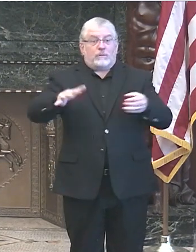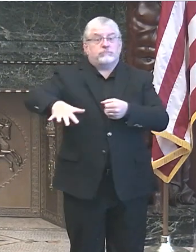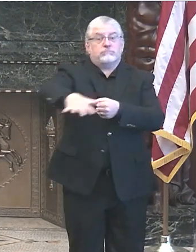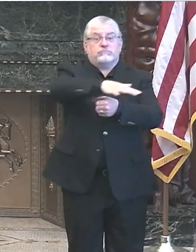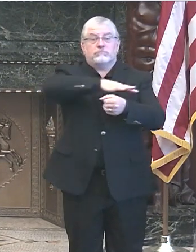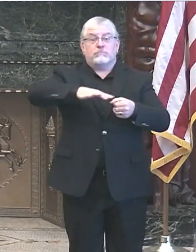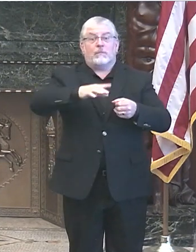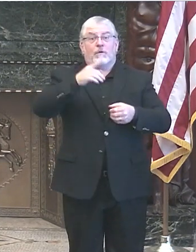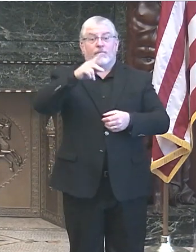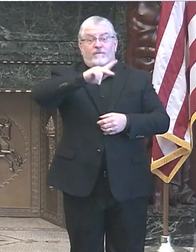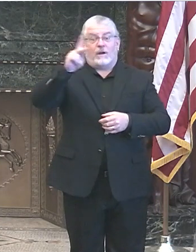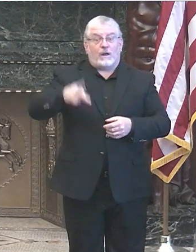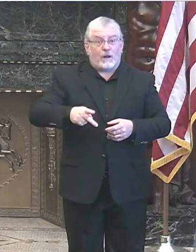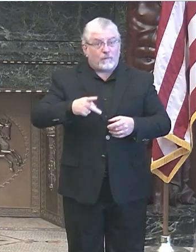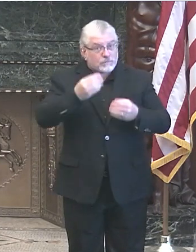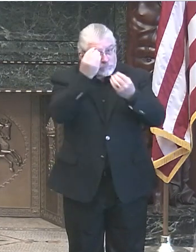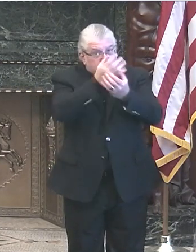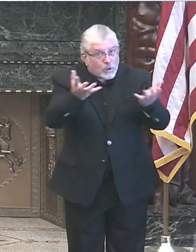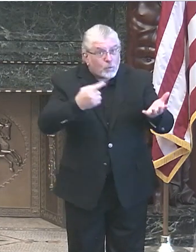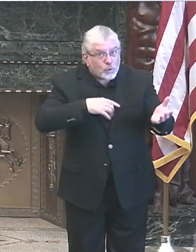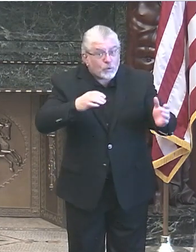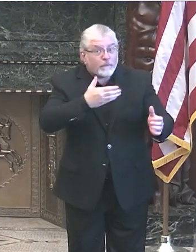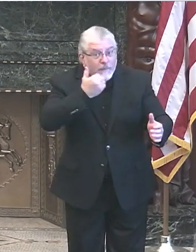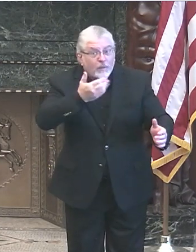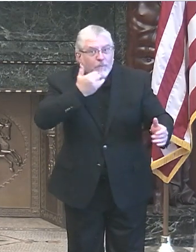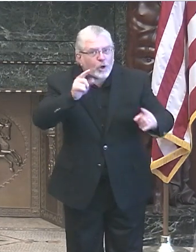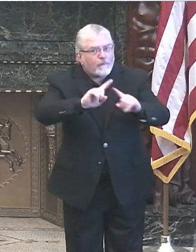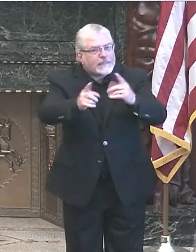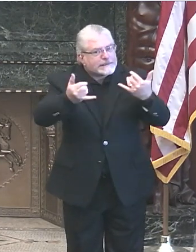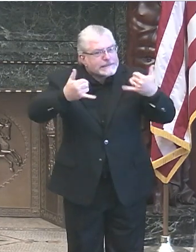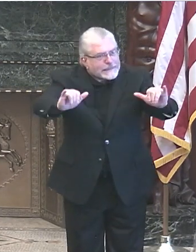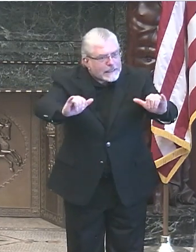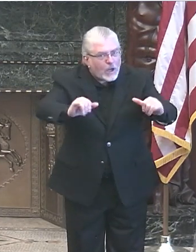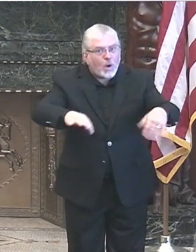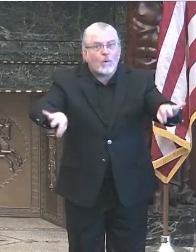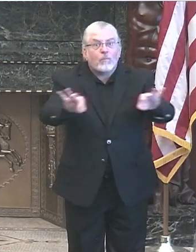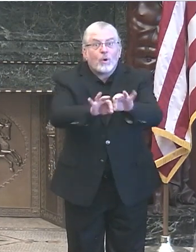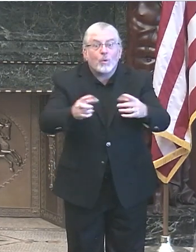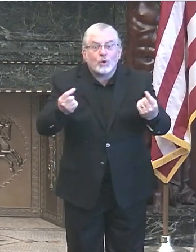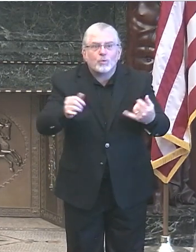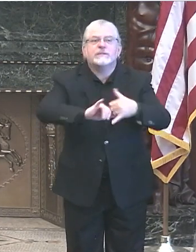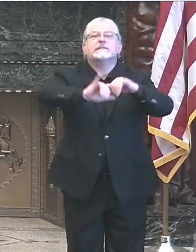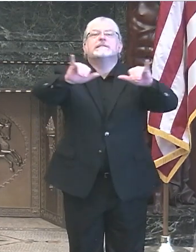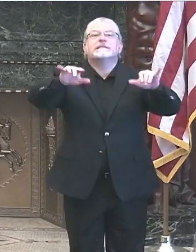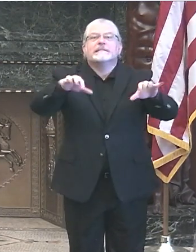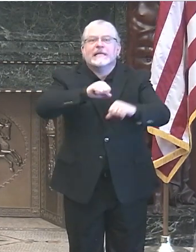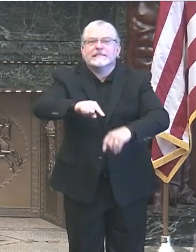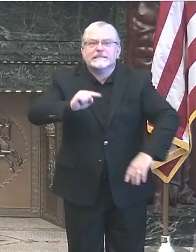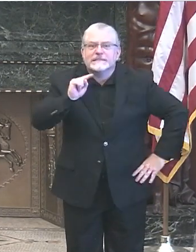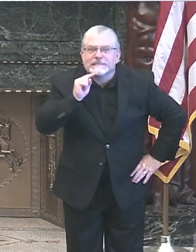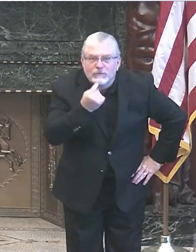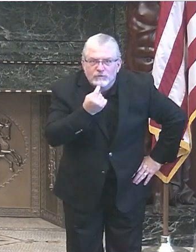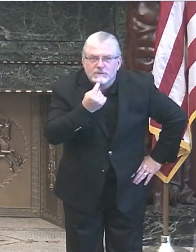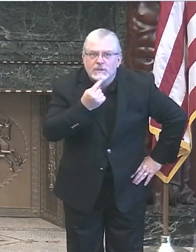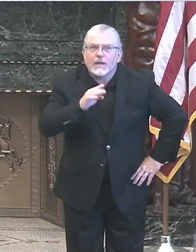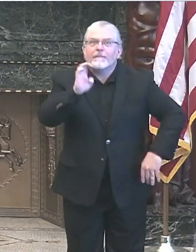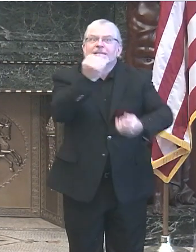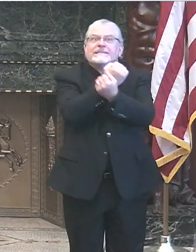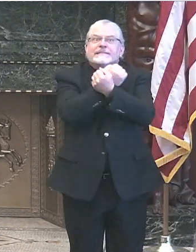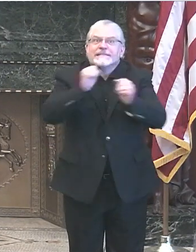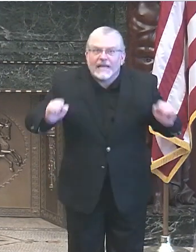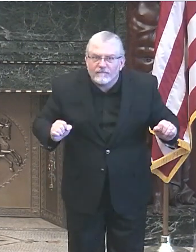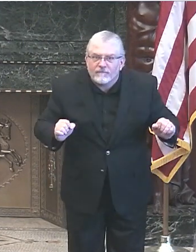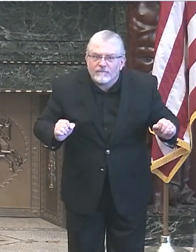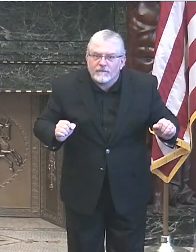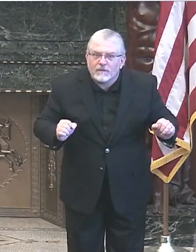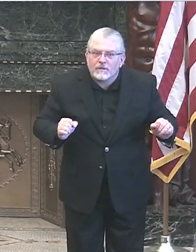but despite the somewhat better news, it's still very important that people are very serious about staying safe. The virus is still